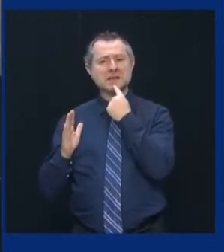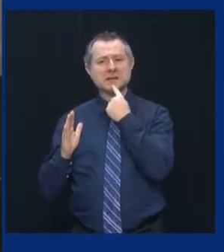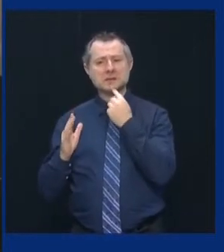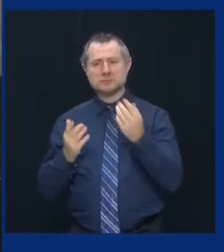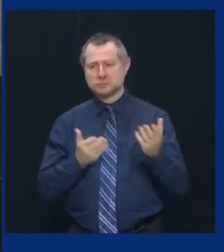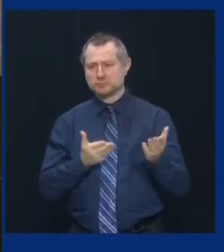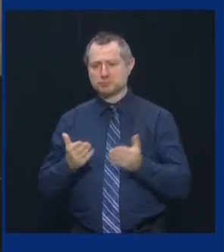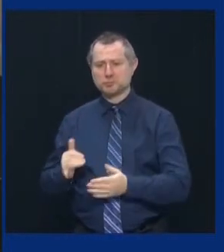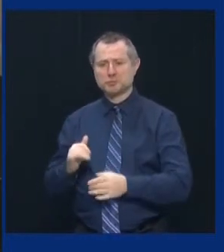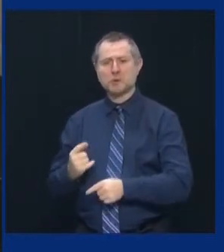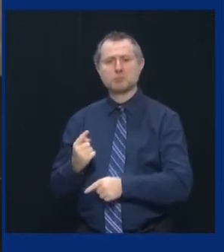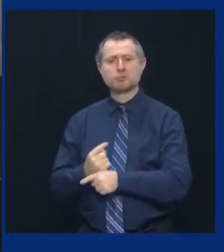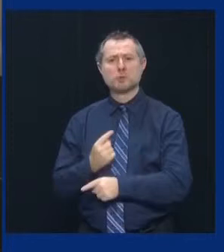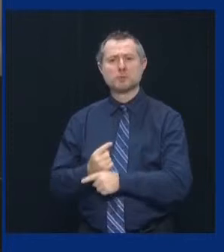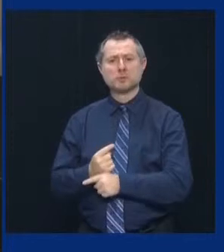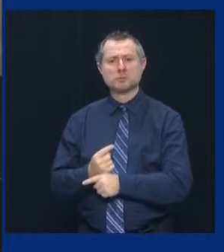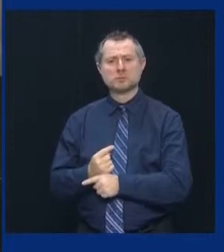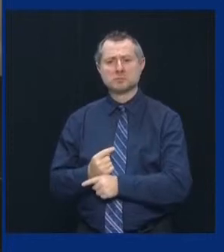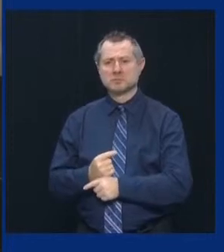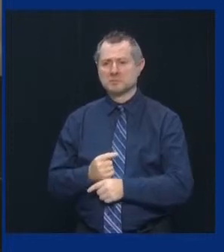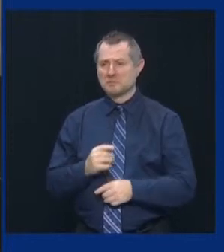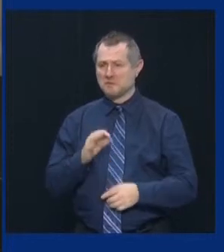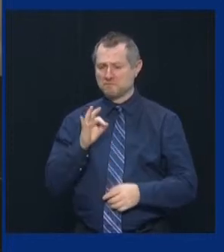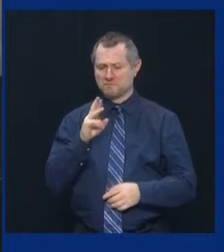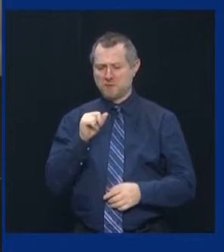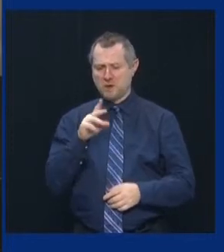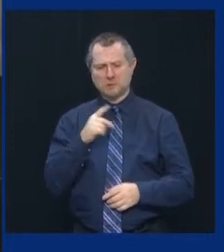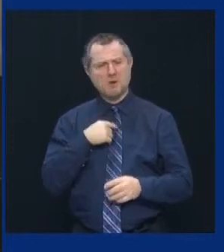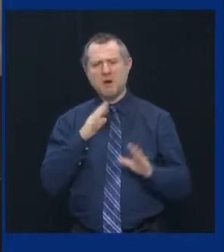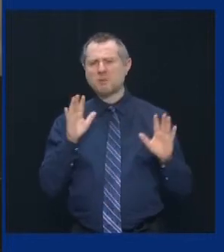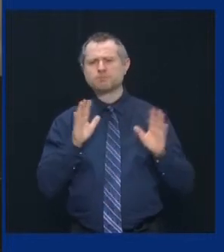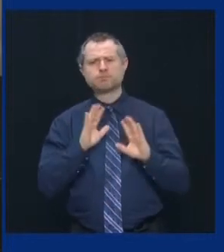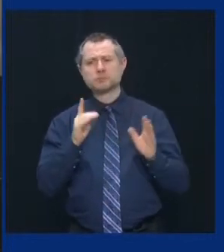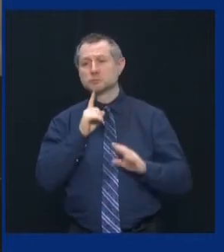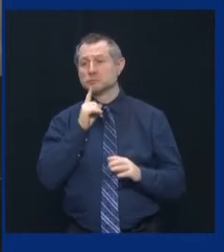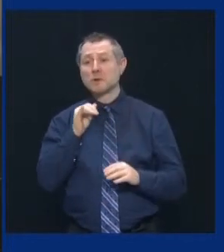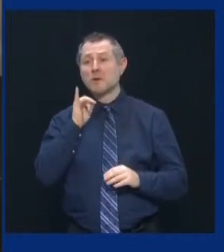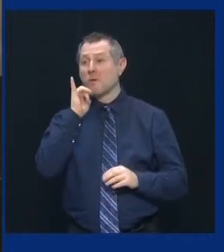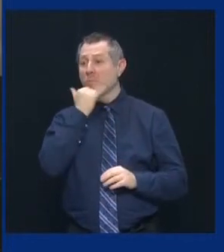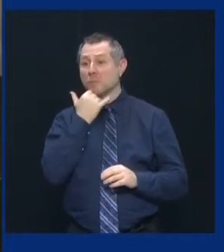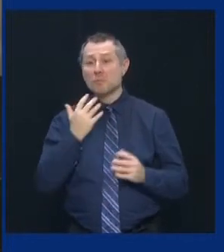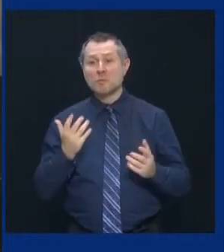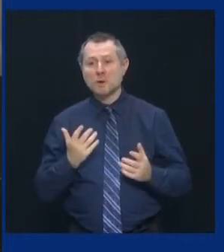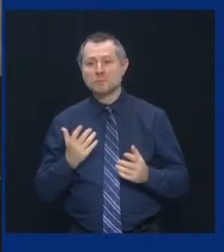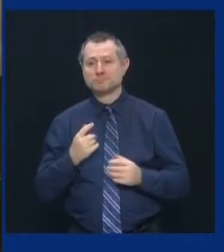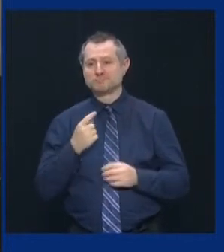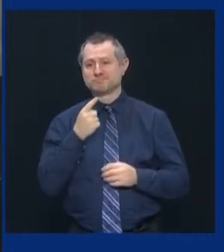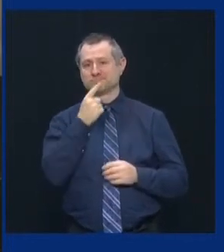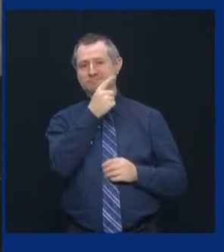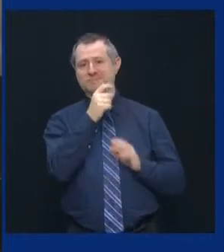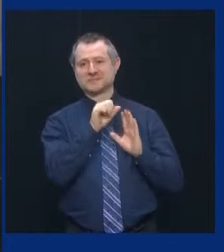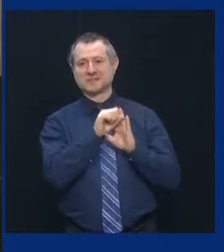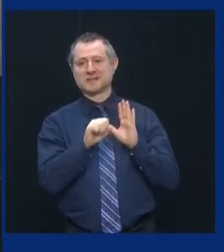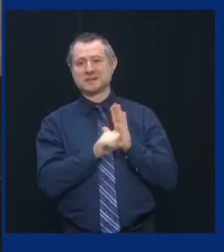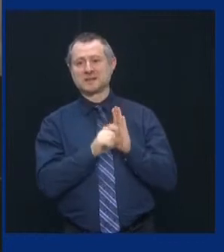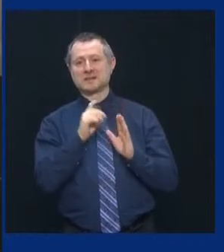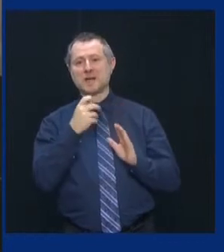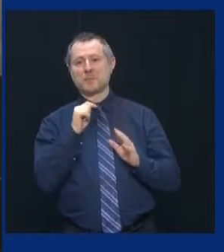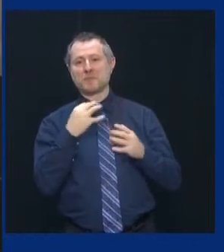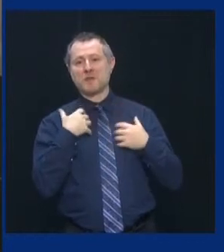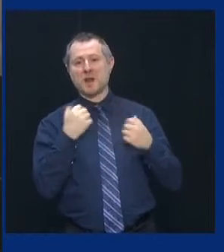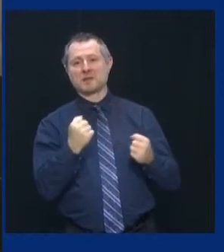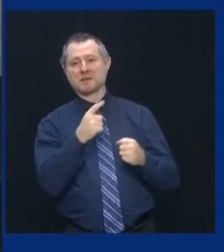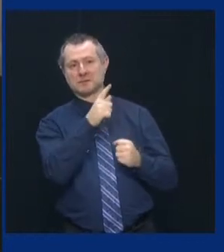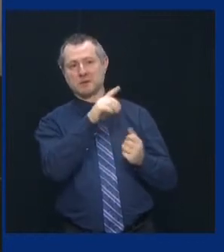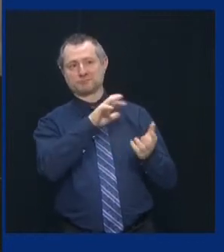vaccines legitimately and that there's no fraud there, and that if anything, the state health department got confused about who gets the